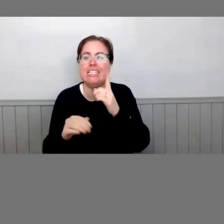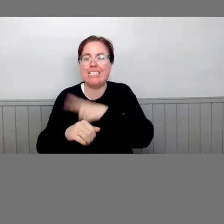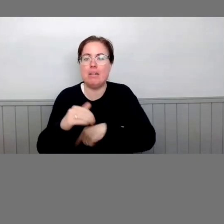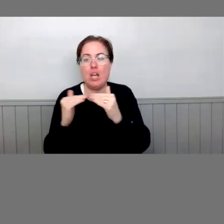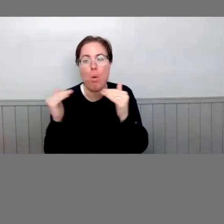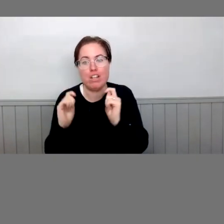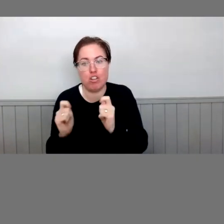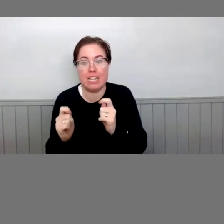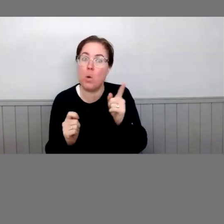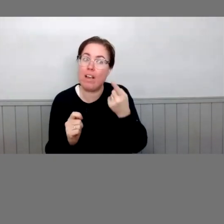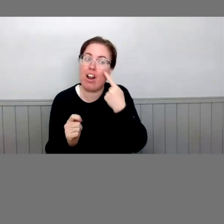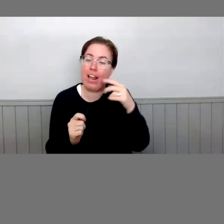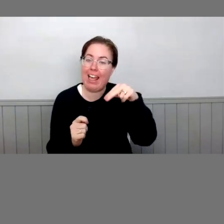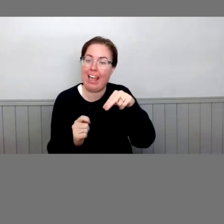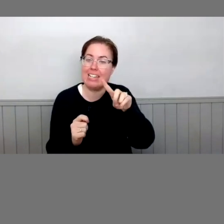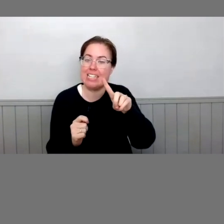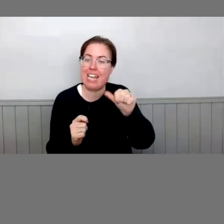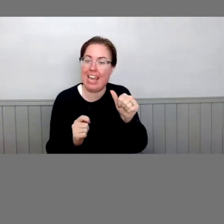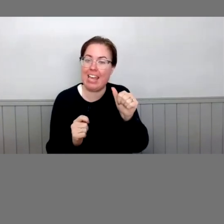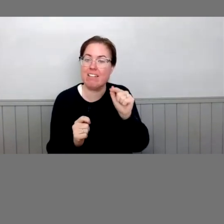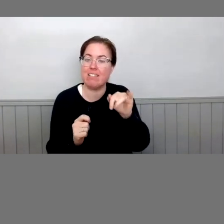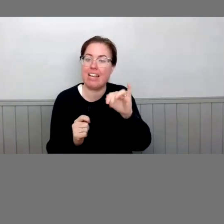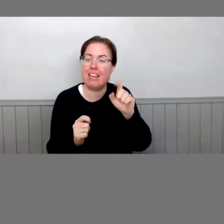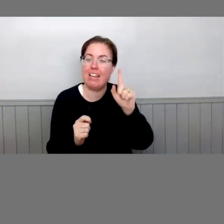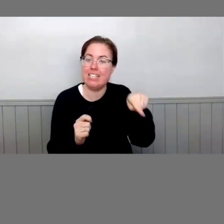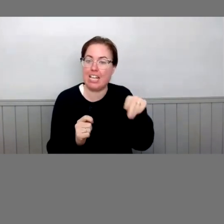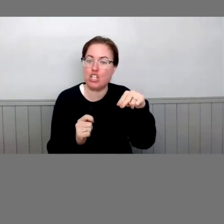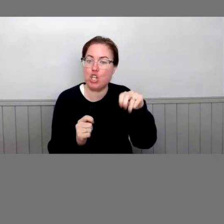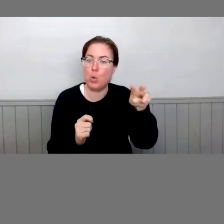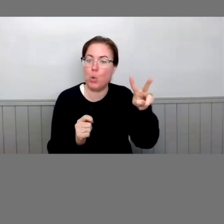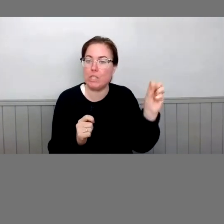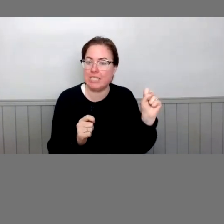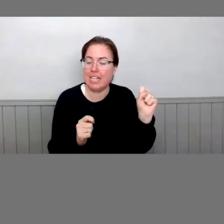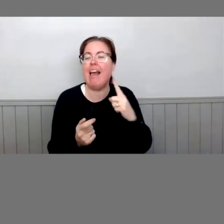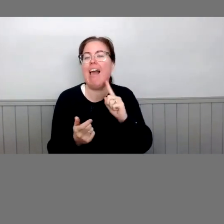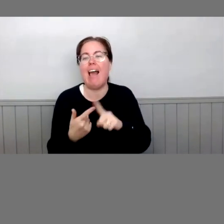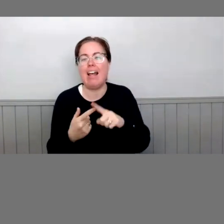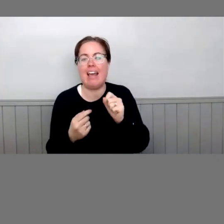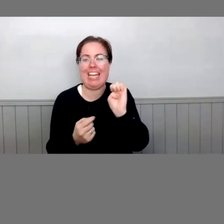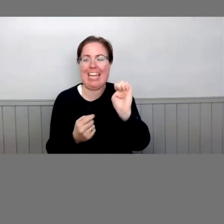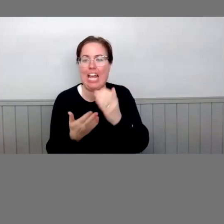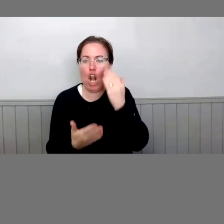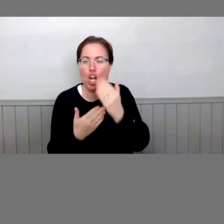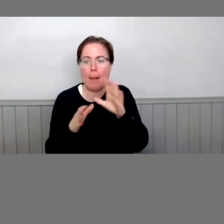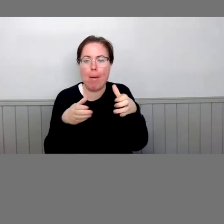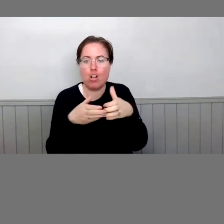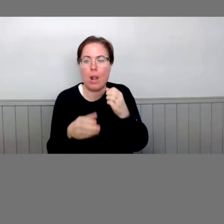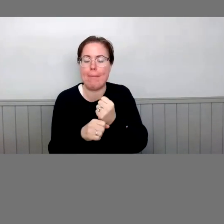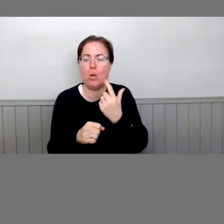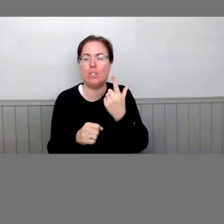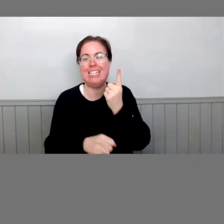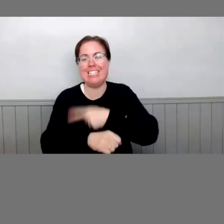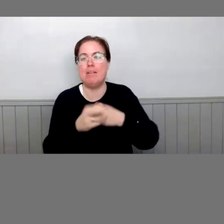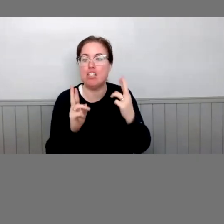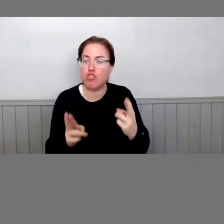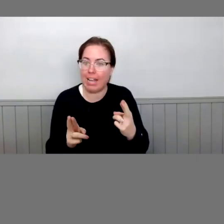on nda.ie/news. There's a link to that. And also there's an e-learning module about disability rights